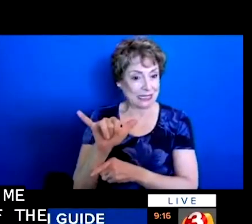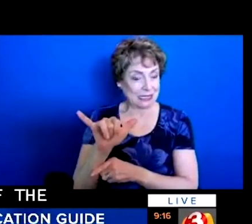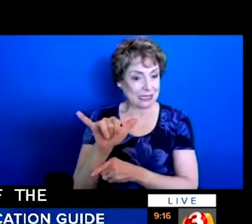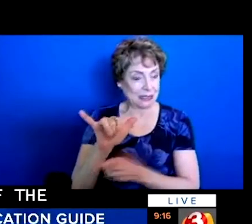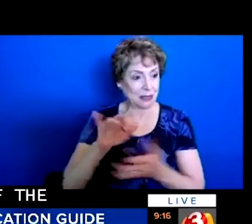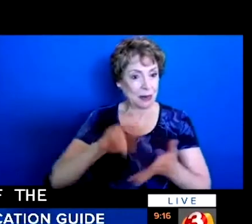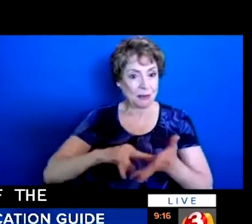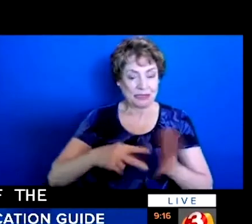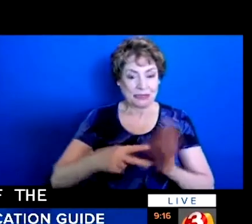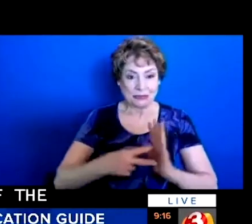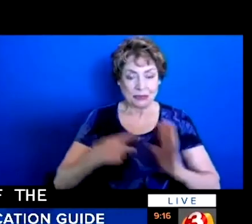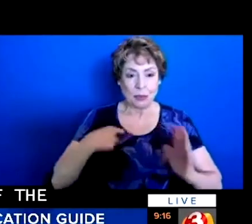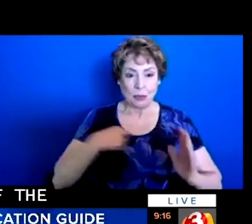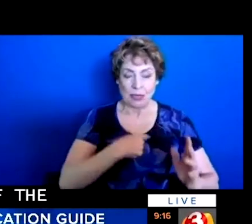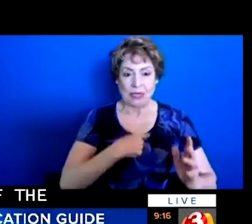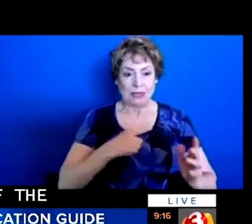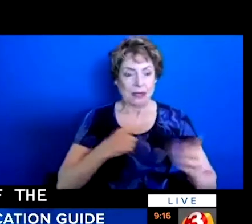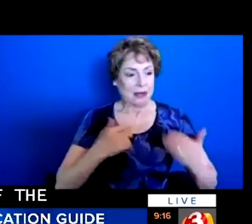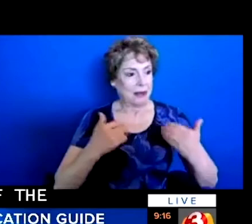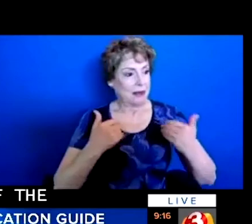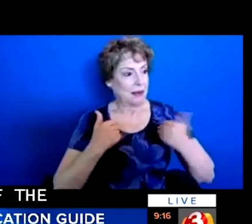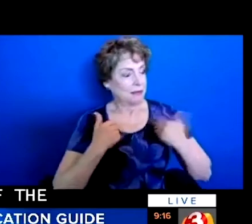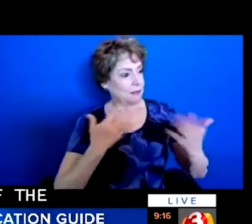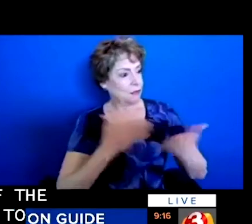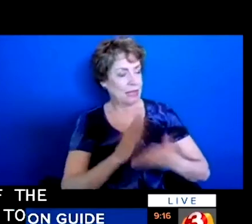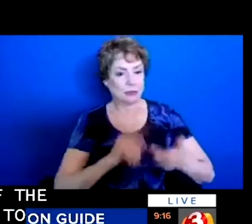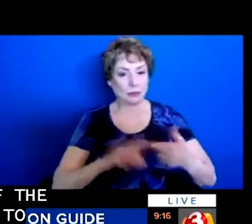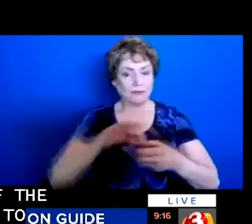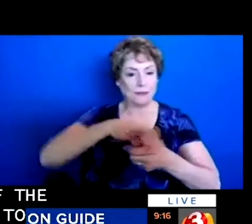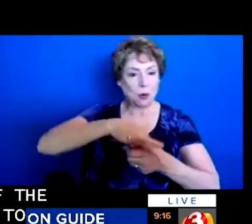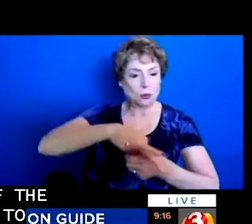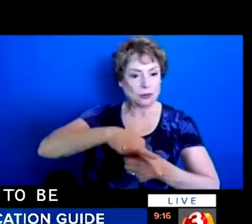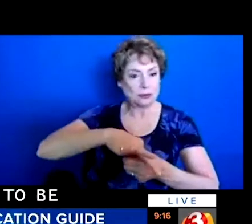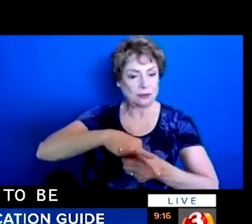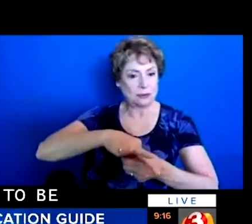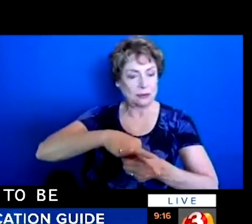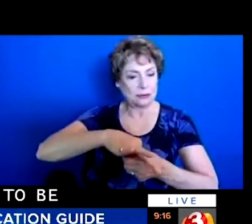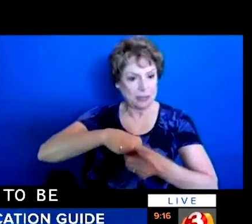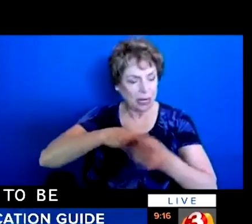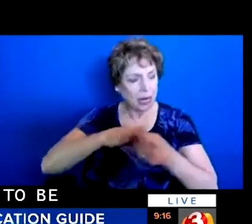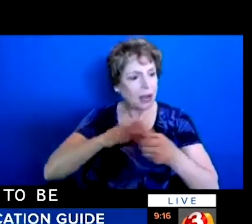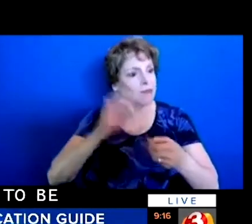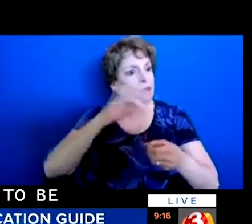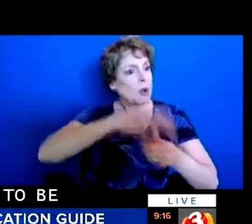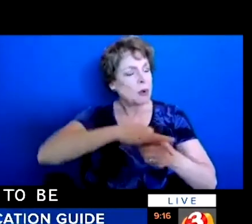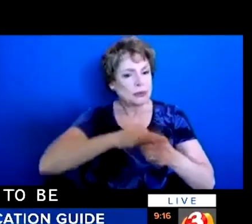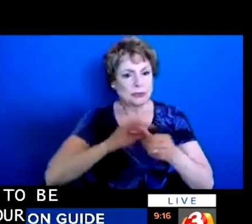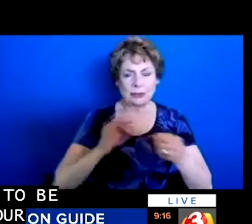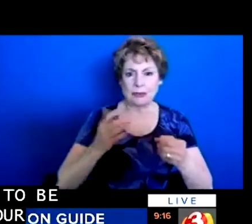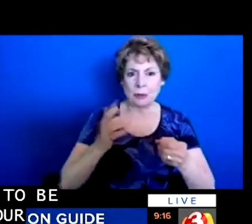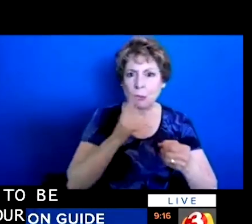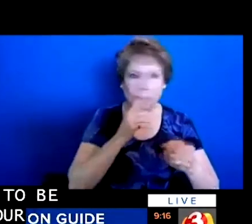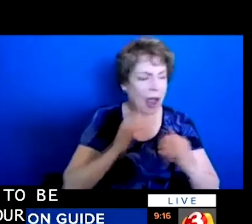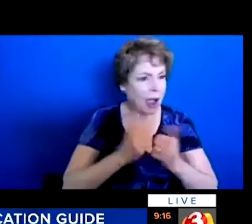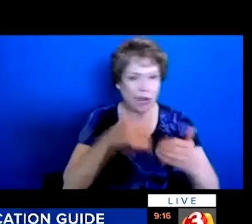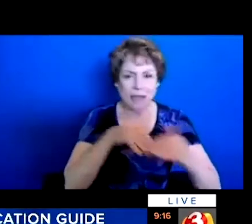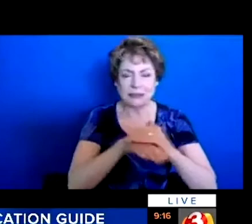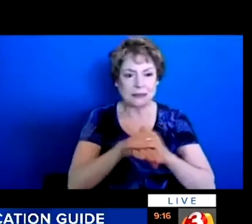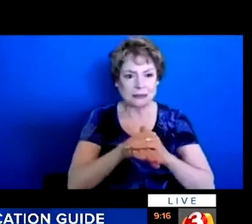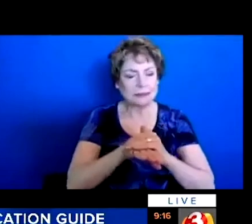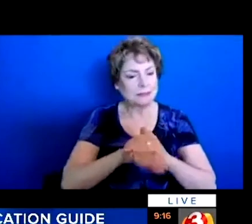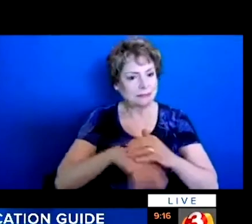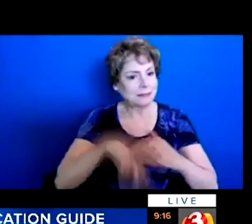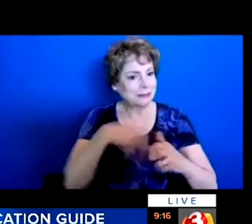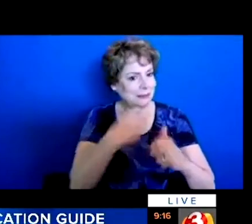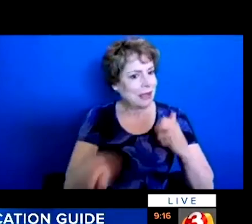able to be involved in our democracy we have the right to vote and